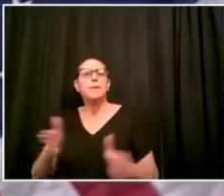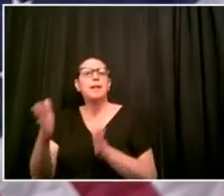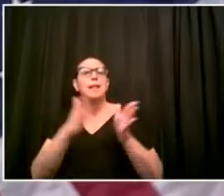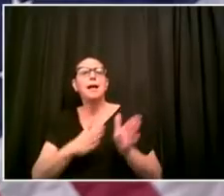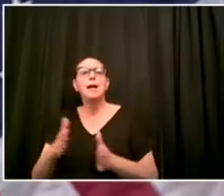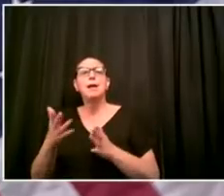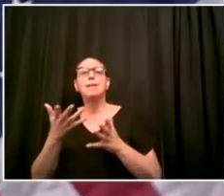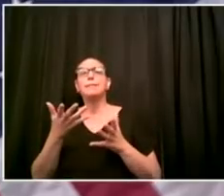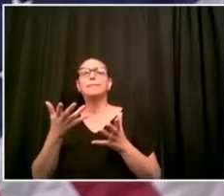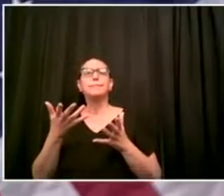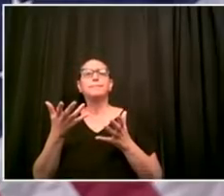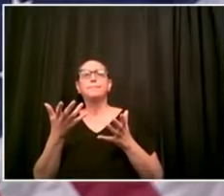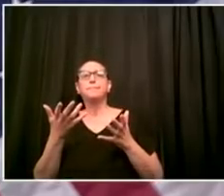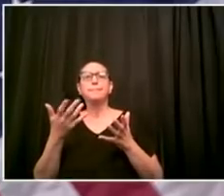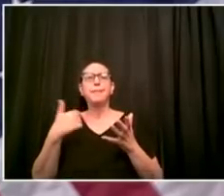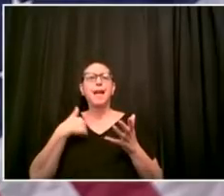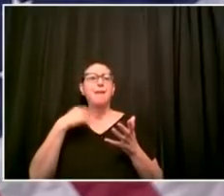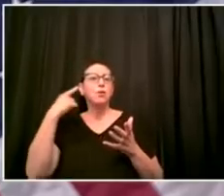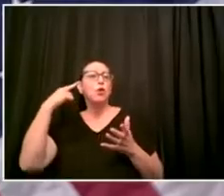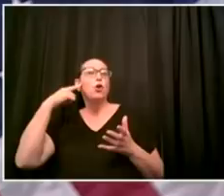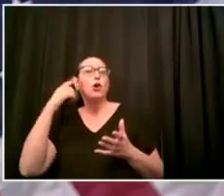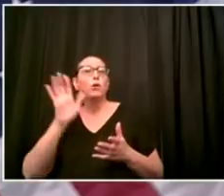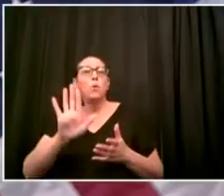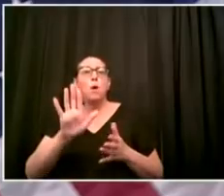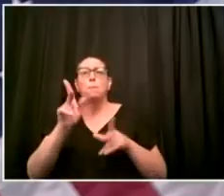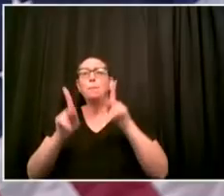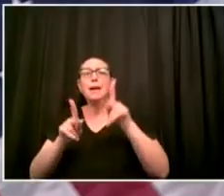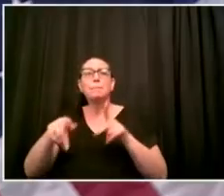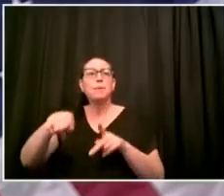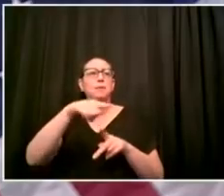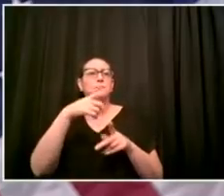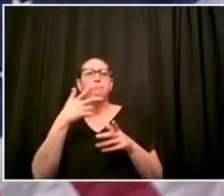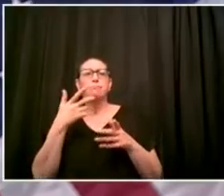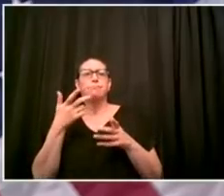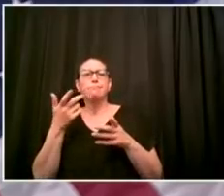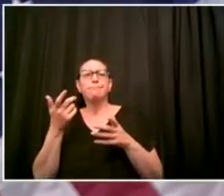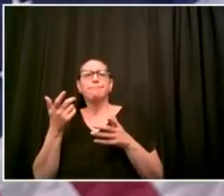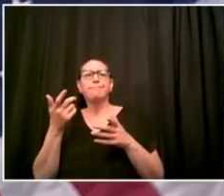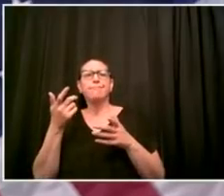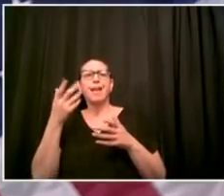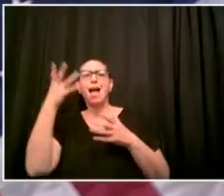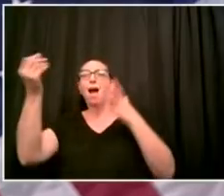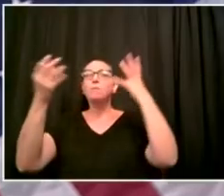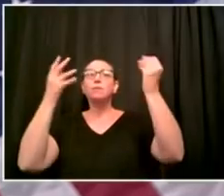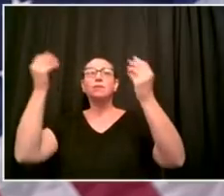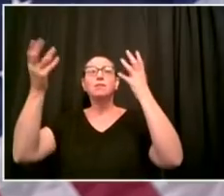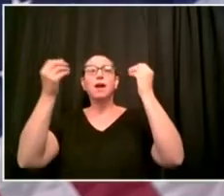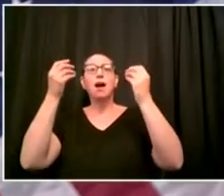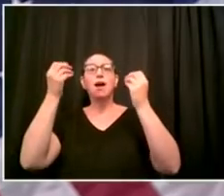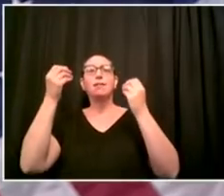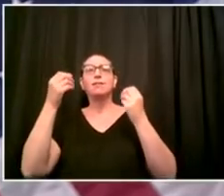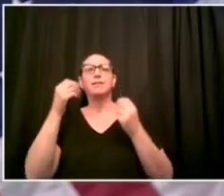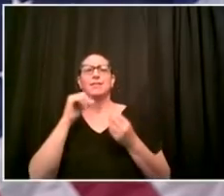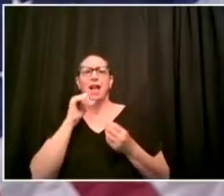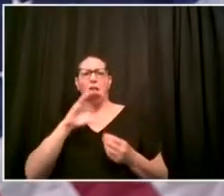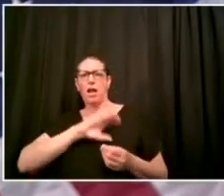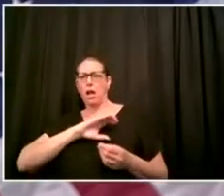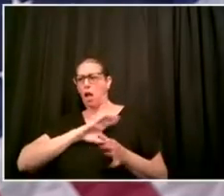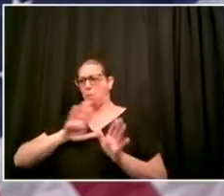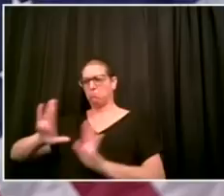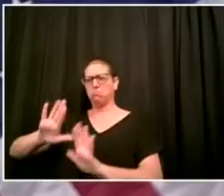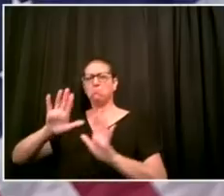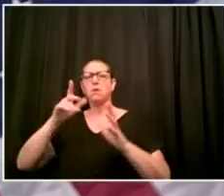Yeah, Thank you. Jose, thank you for the question. It's a great question. So first, yes, we do have to have the data provided by the NYPD on a